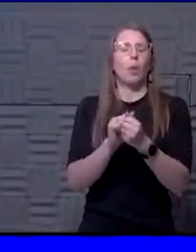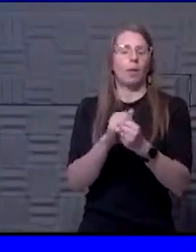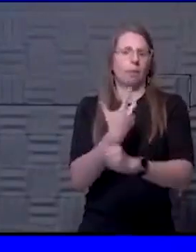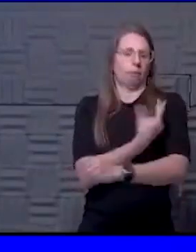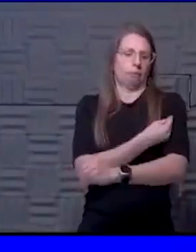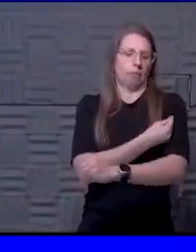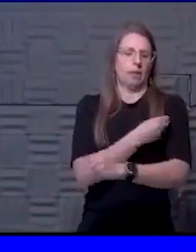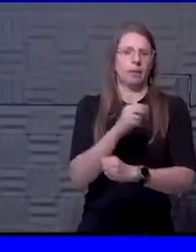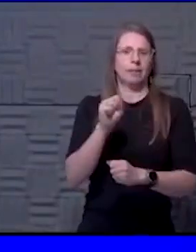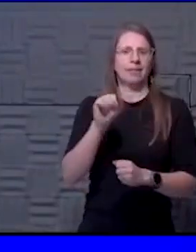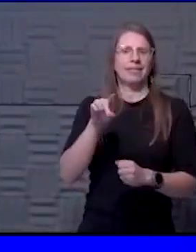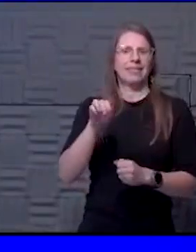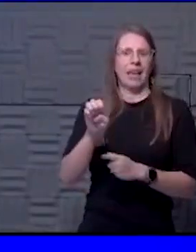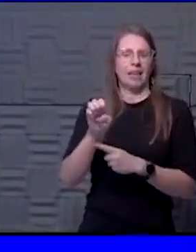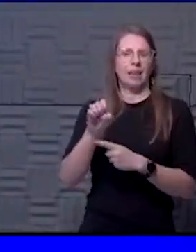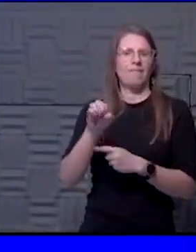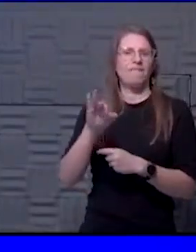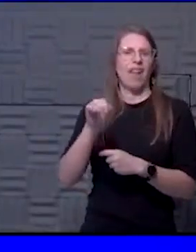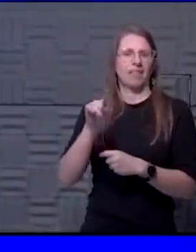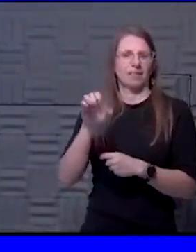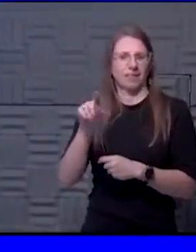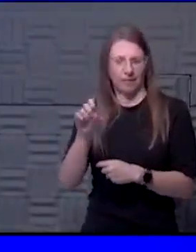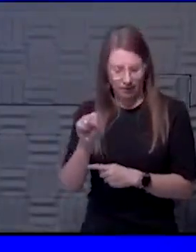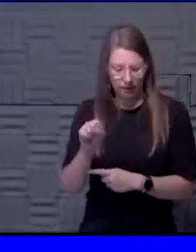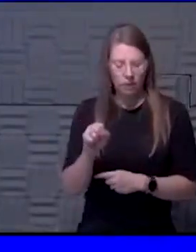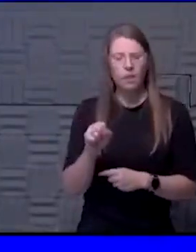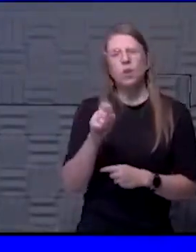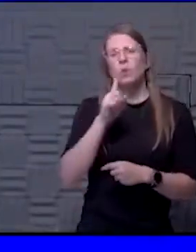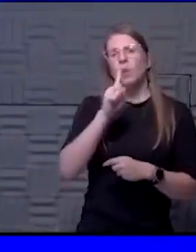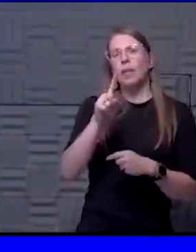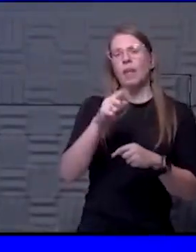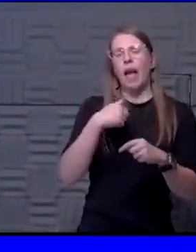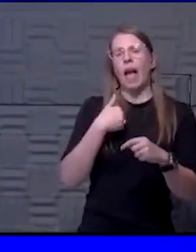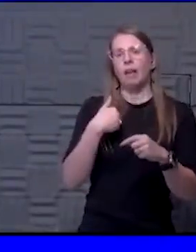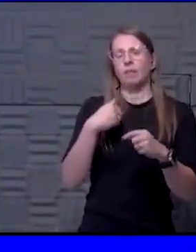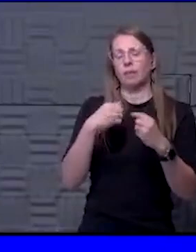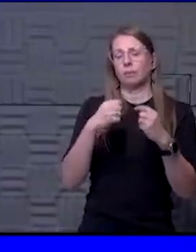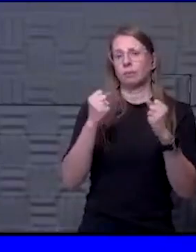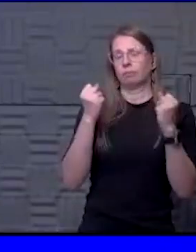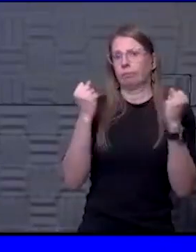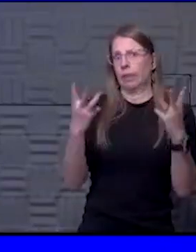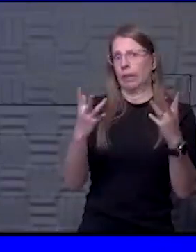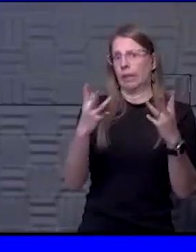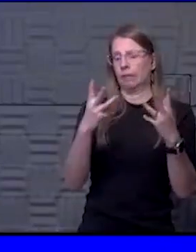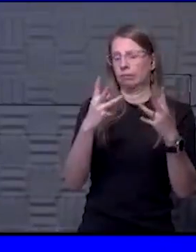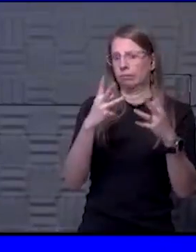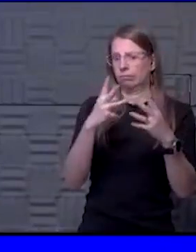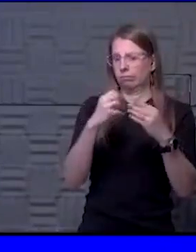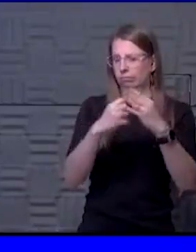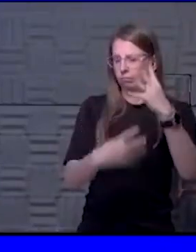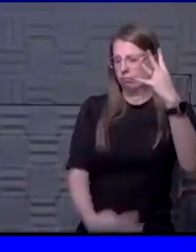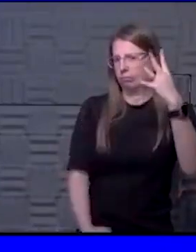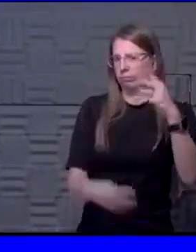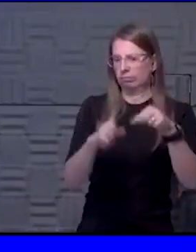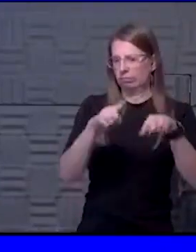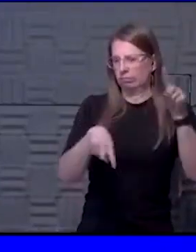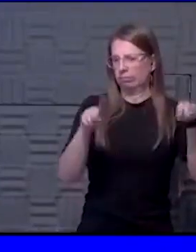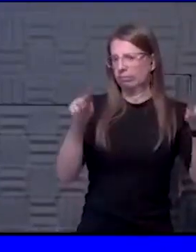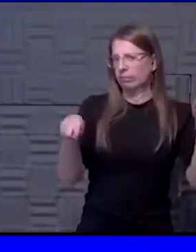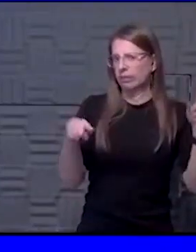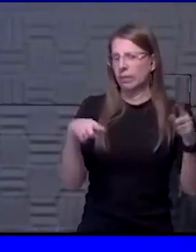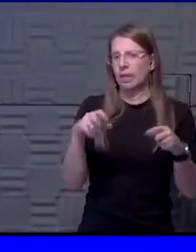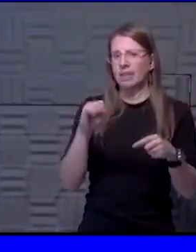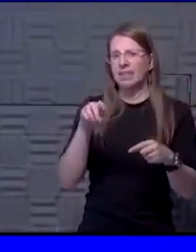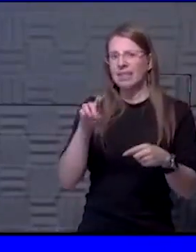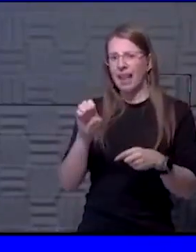I mean, it can be an array of side effects, I guess would be the way to say it. For me personally, I had